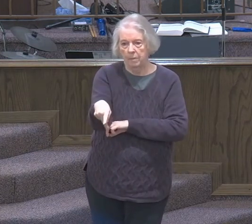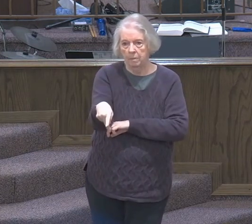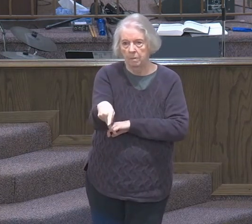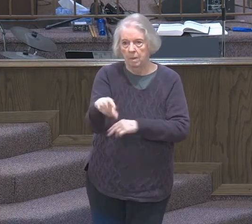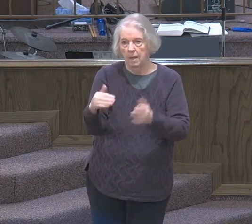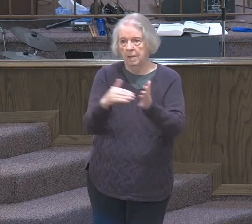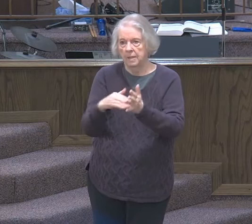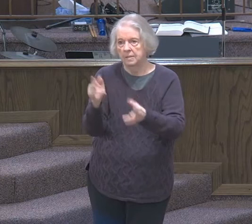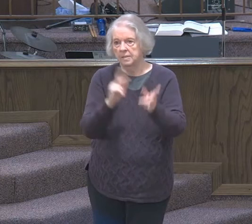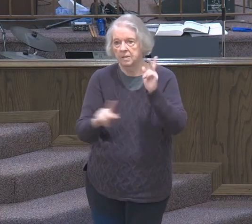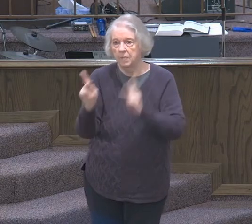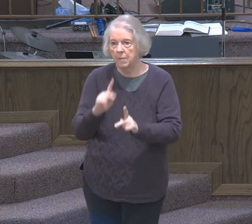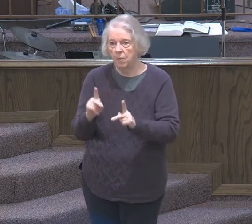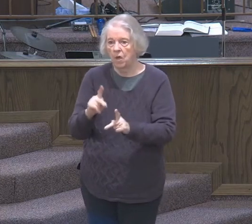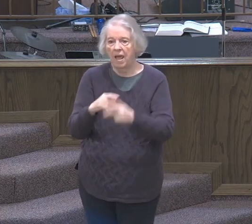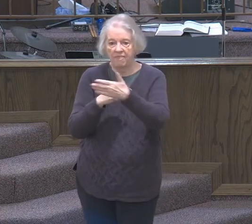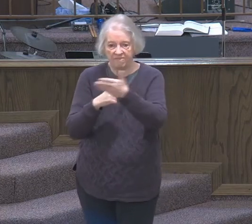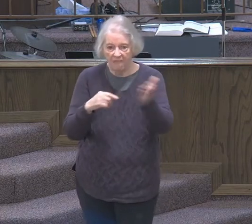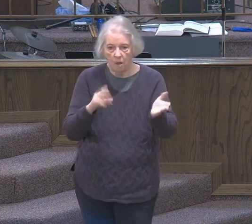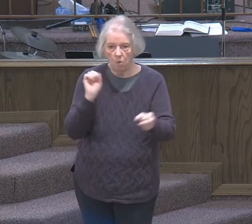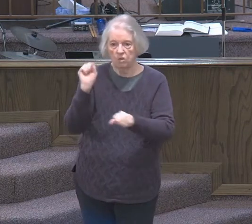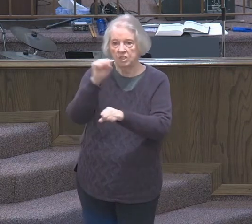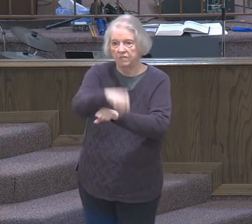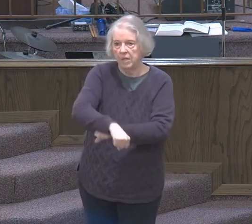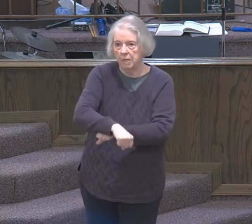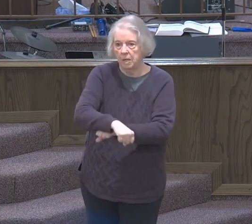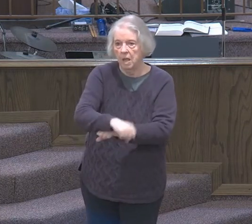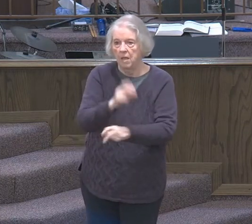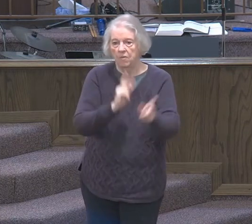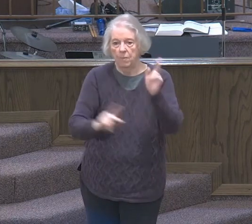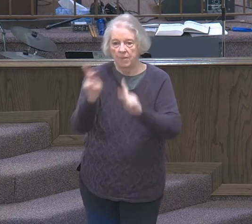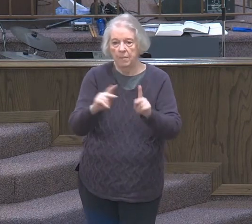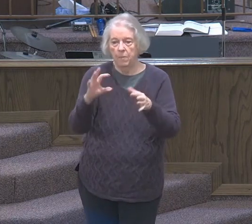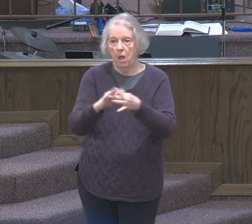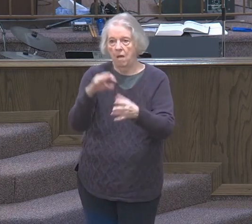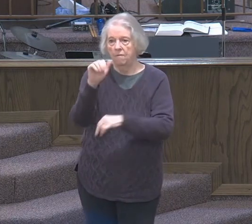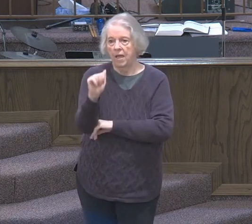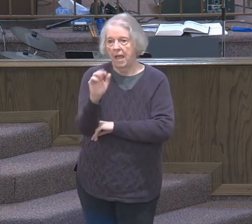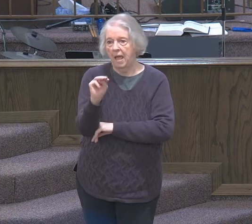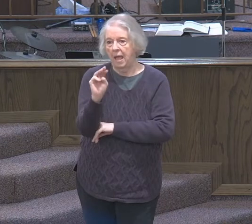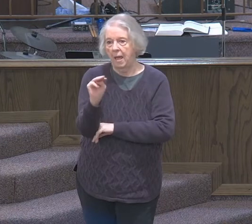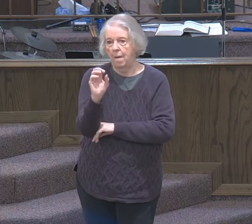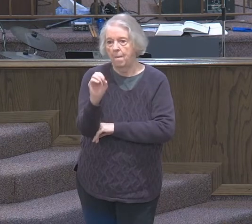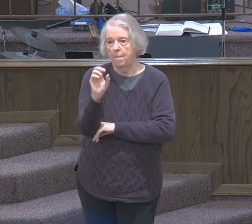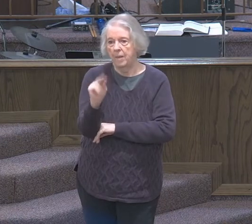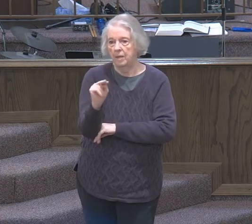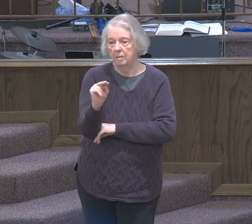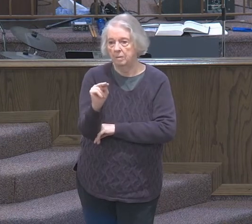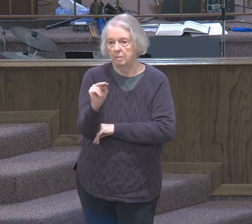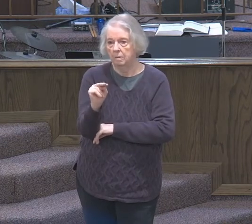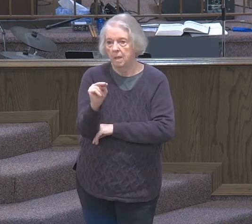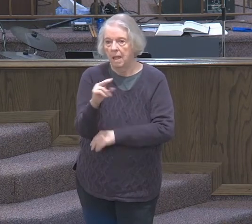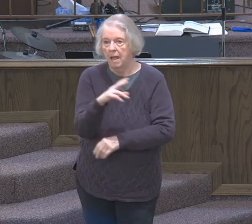were defeated. For the people of Ammon and Moab stood up against the inhabitants of Mount Seir